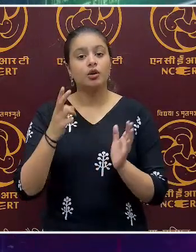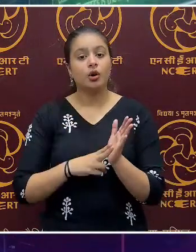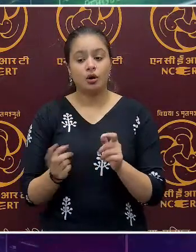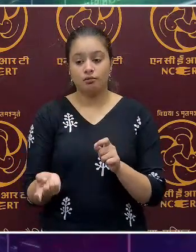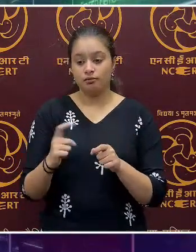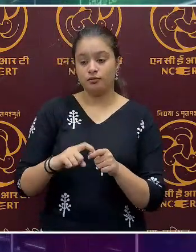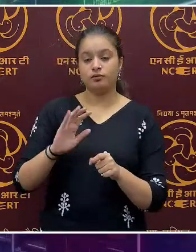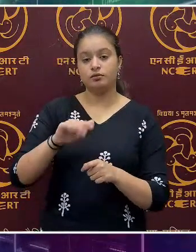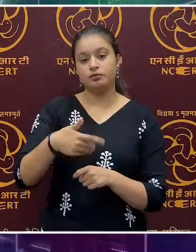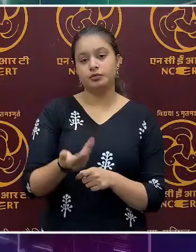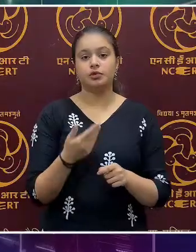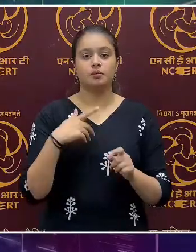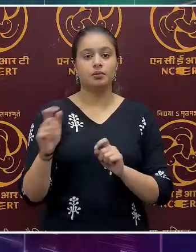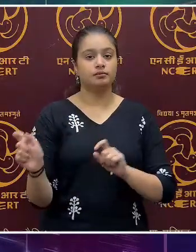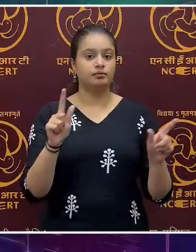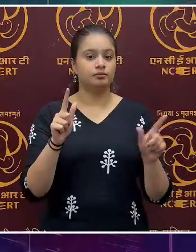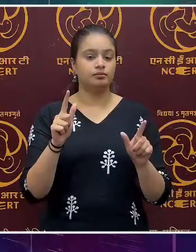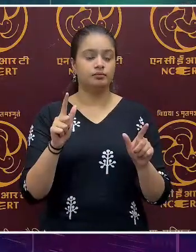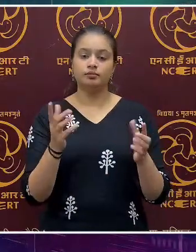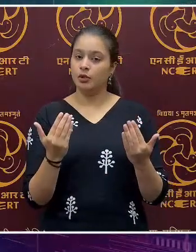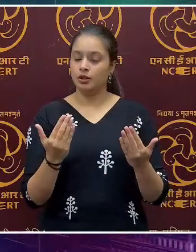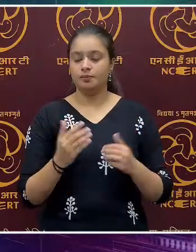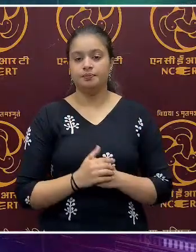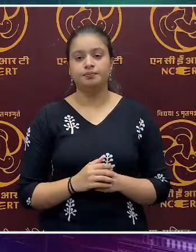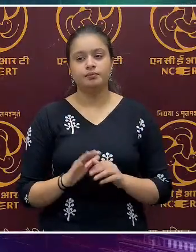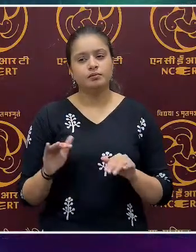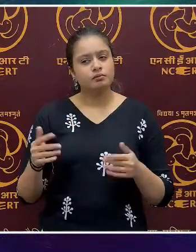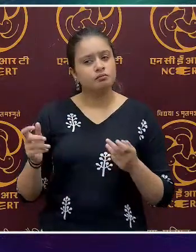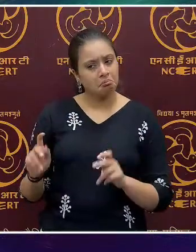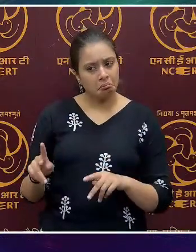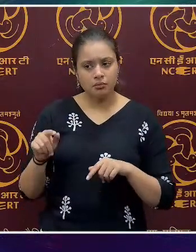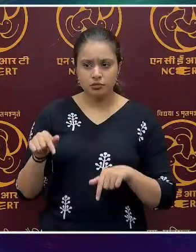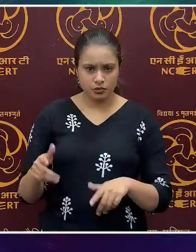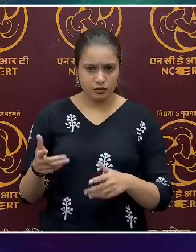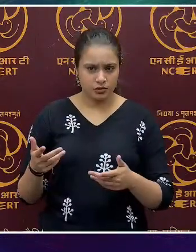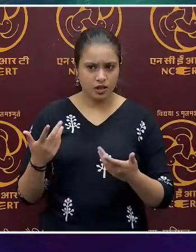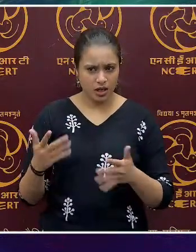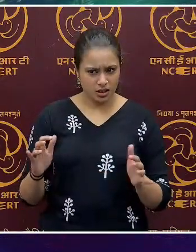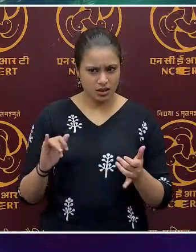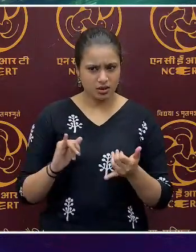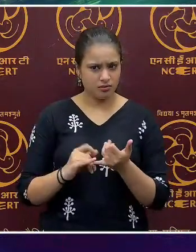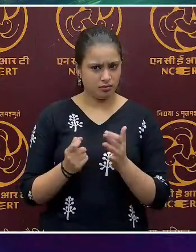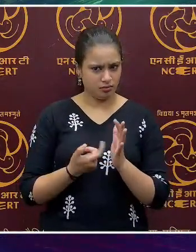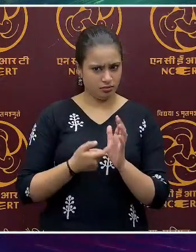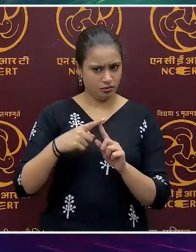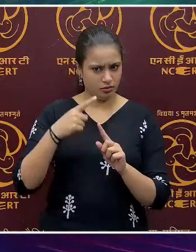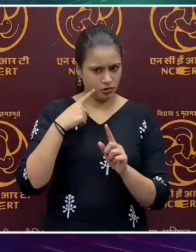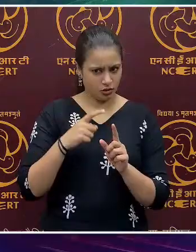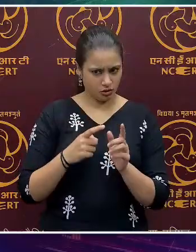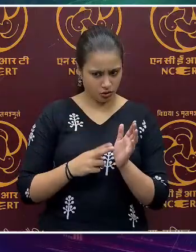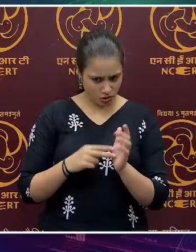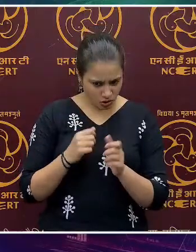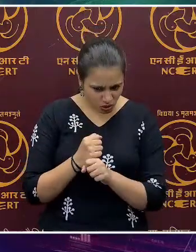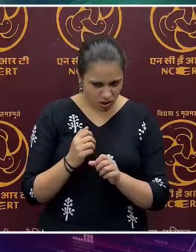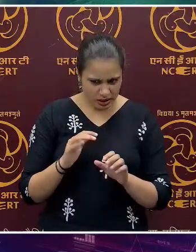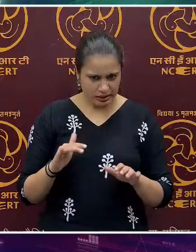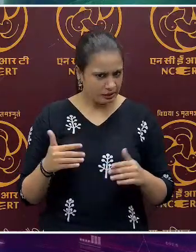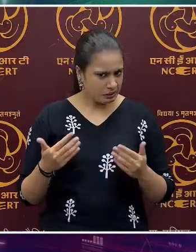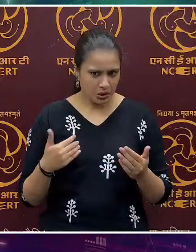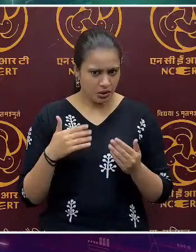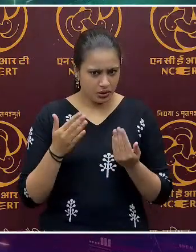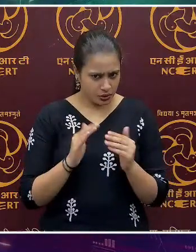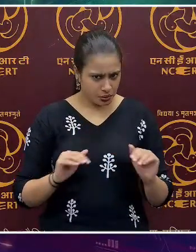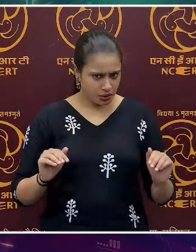lab. Okay. Yeah. So is there any like sorting or student for they